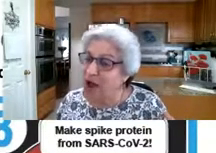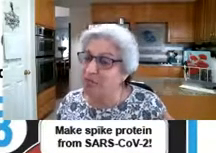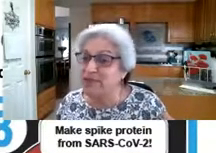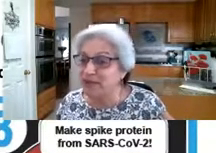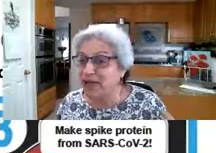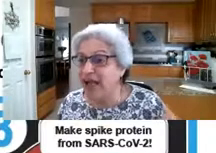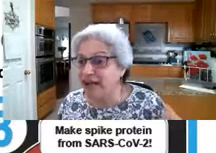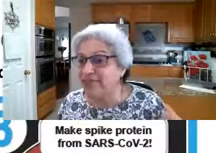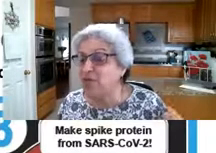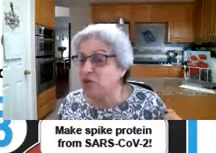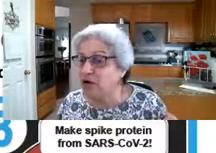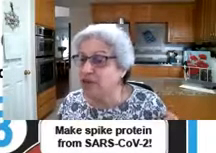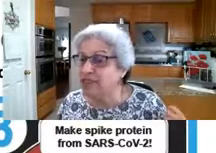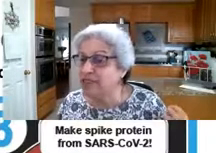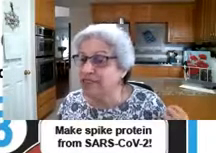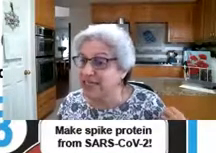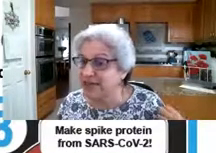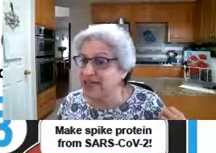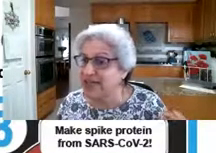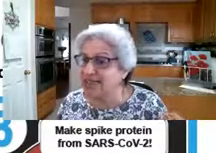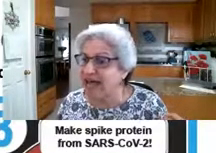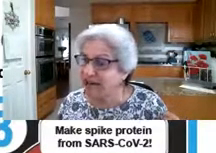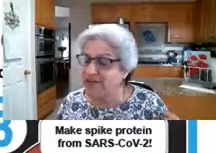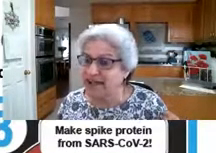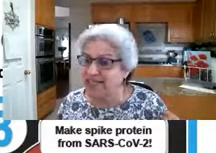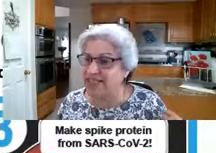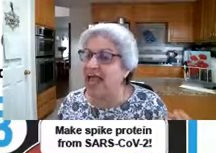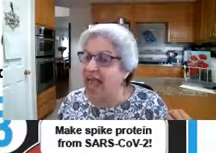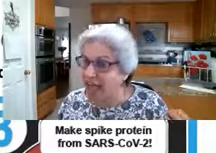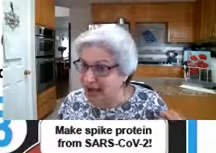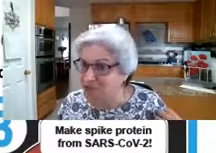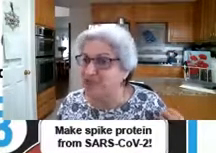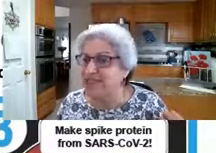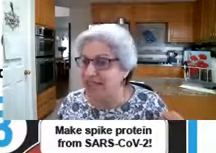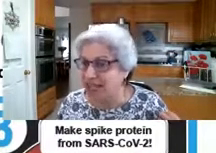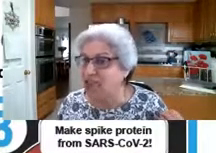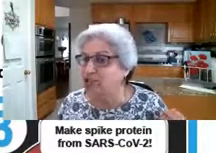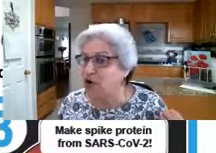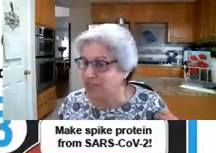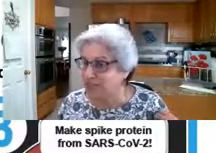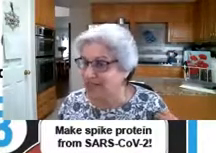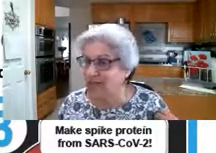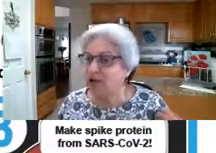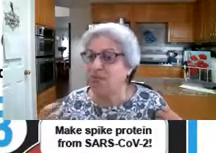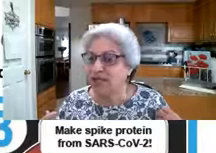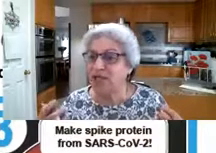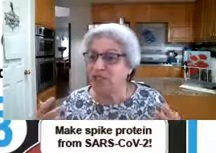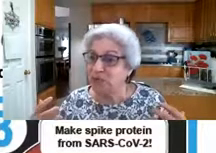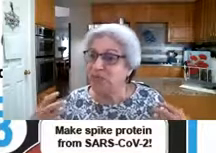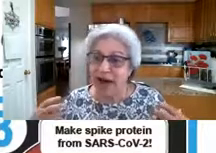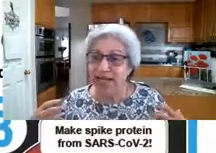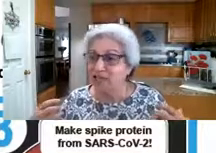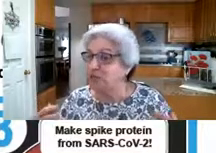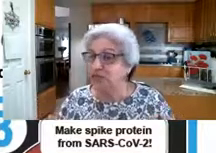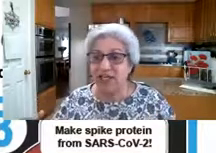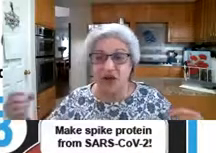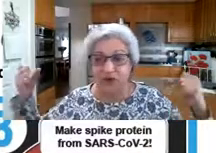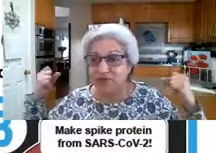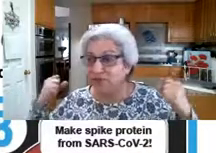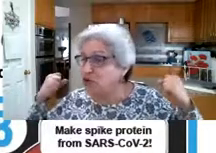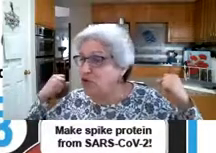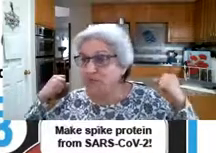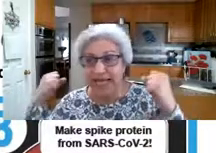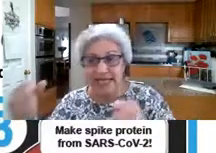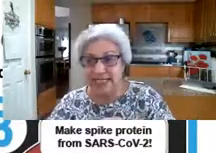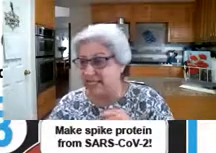this is why people are having more significant side effects after the second dose, because your body is really